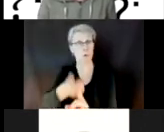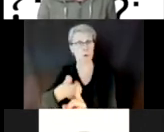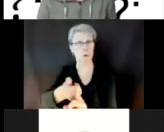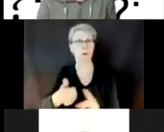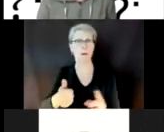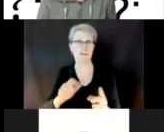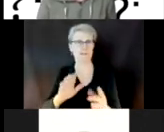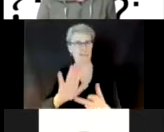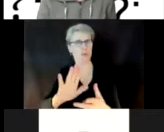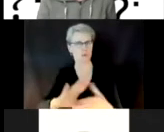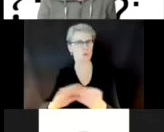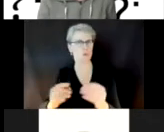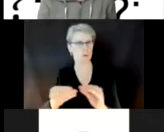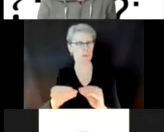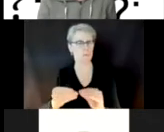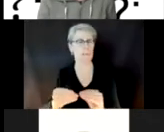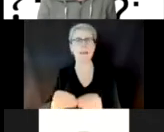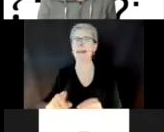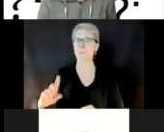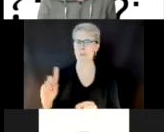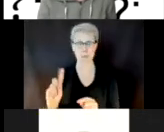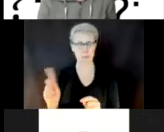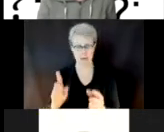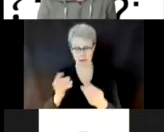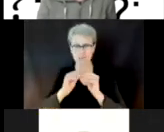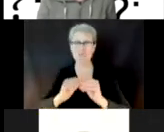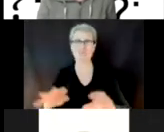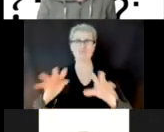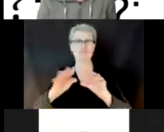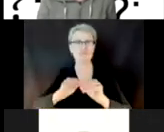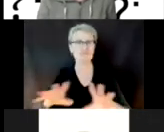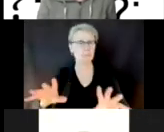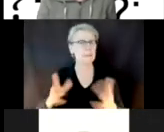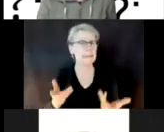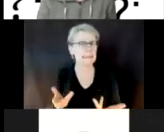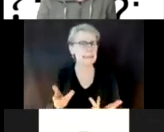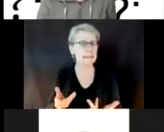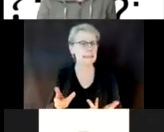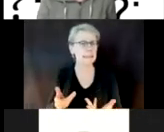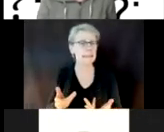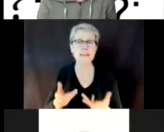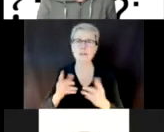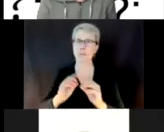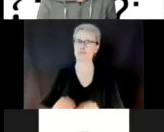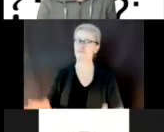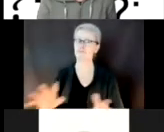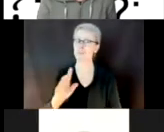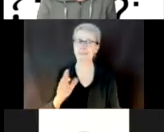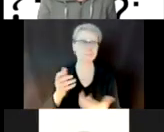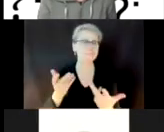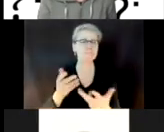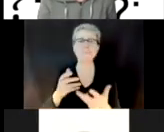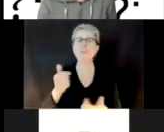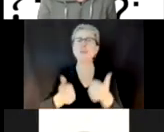messaging. Where you're going to say it. Those are really choosing the channels that you want to be on. And by that,